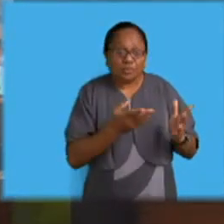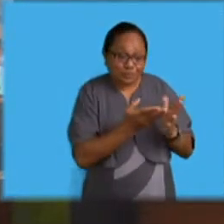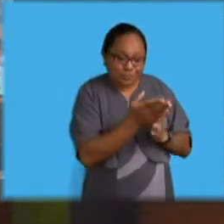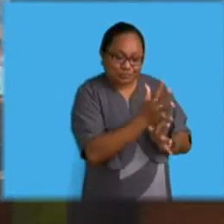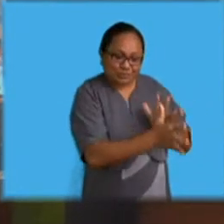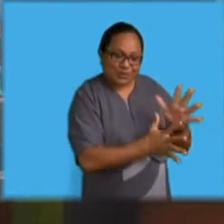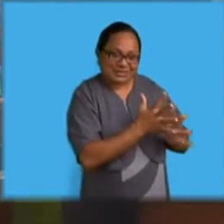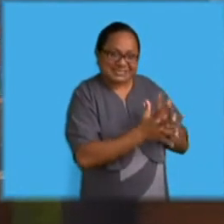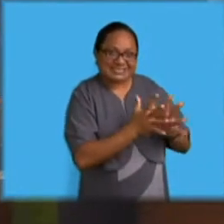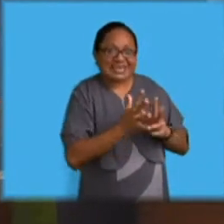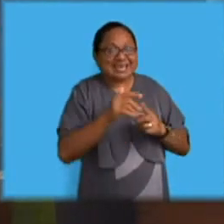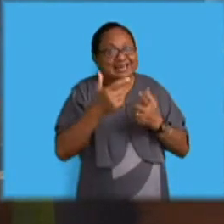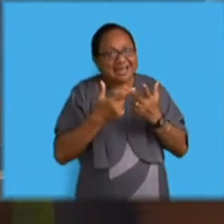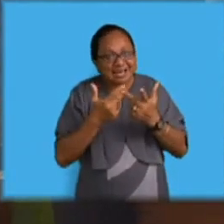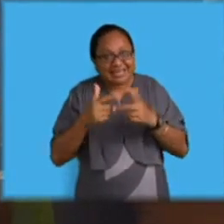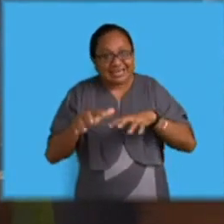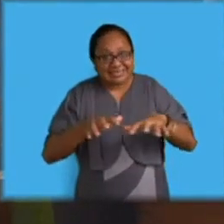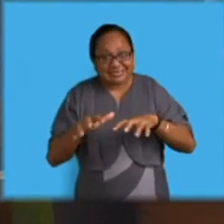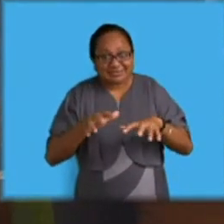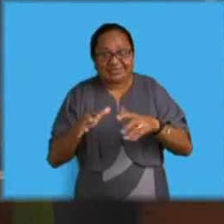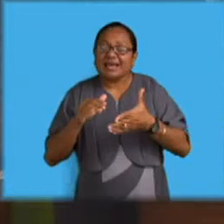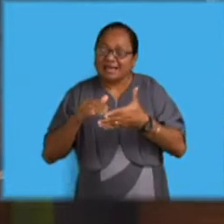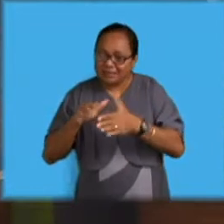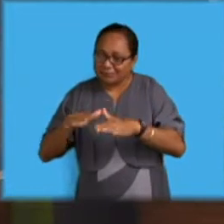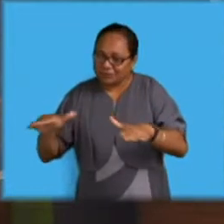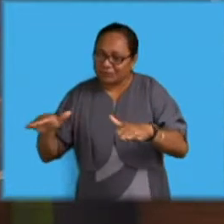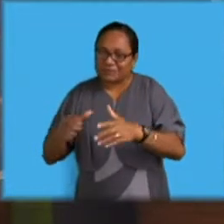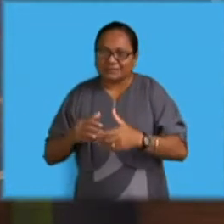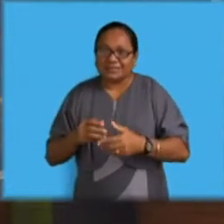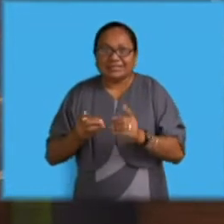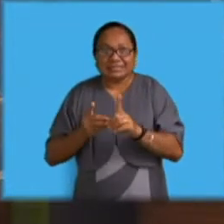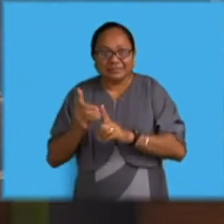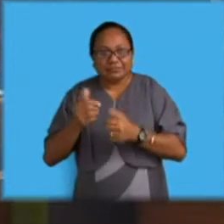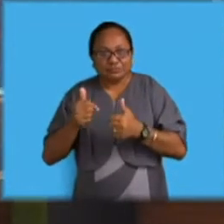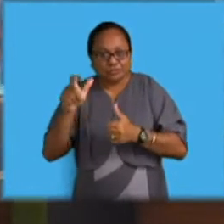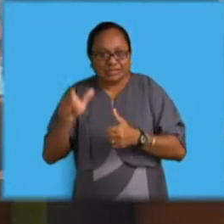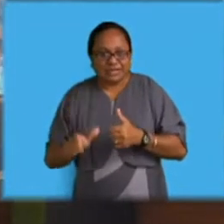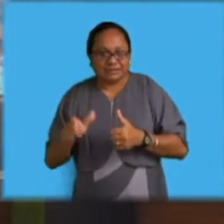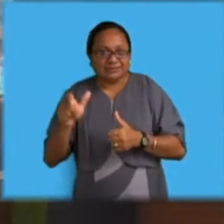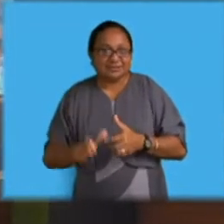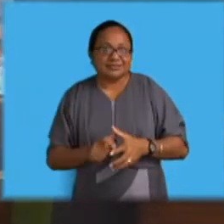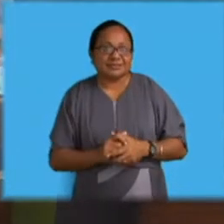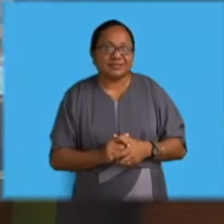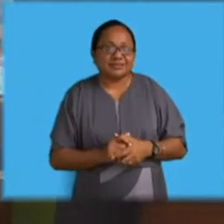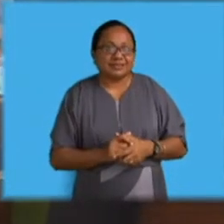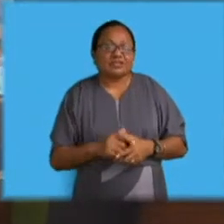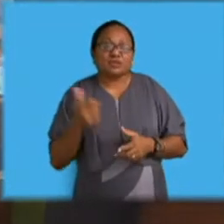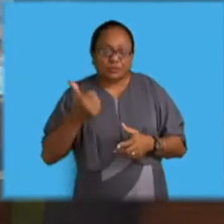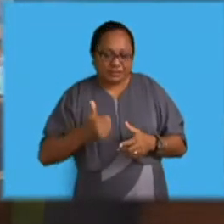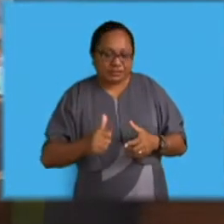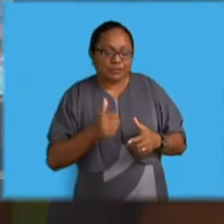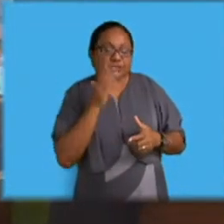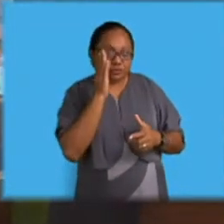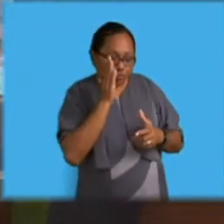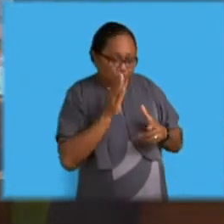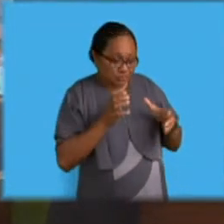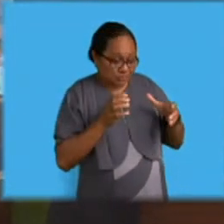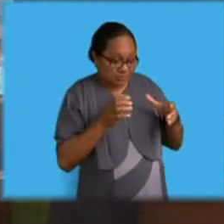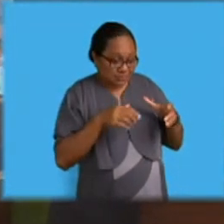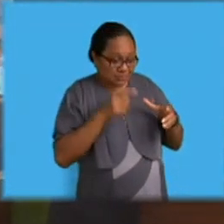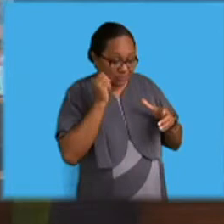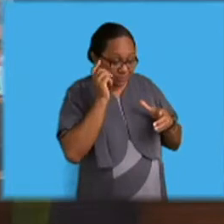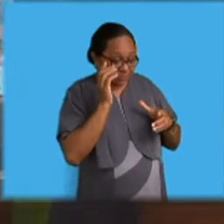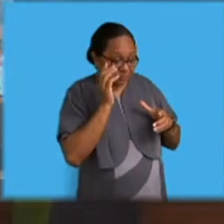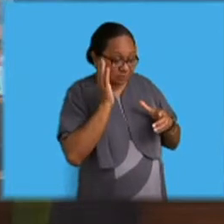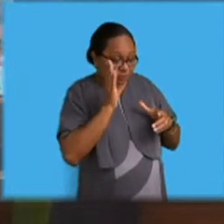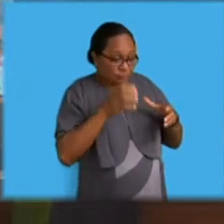All extracurricular activities which are organized are further explained and shared using the school's broadcasting unit. The Ministry of